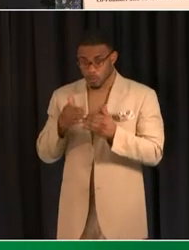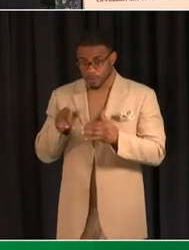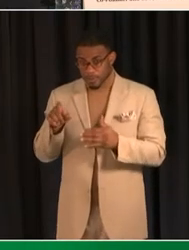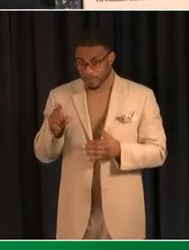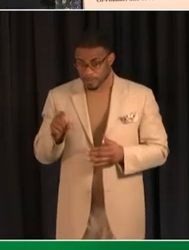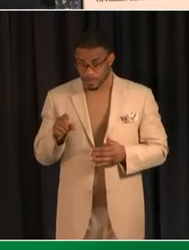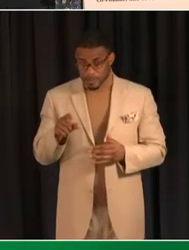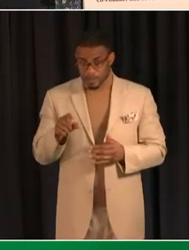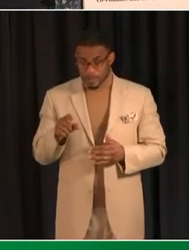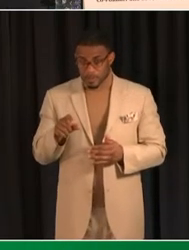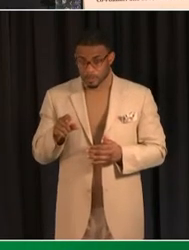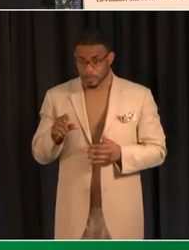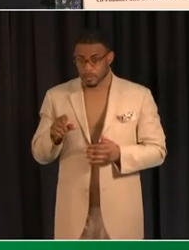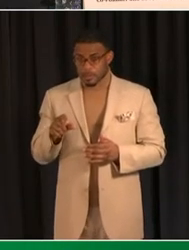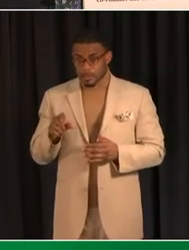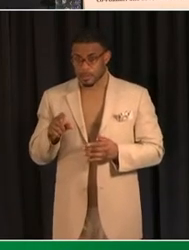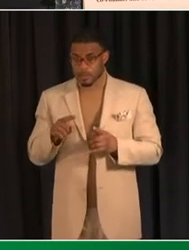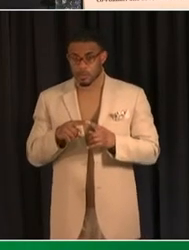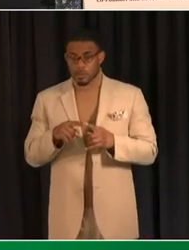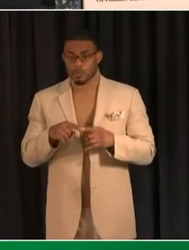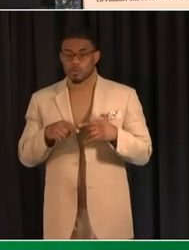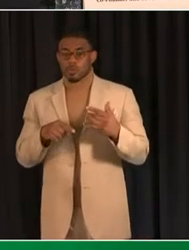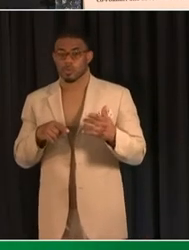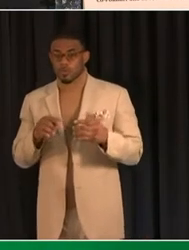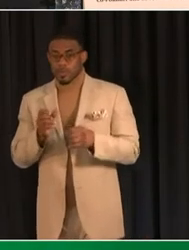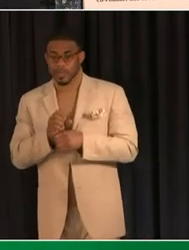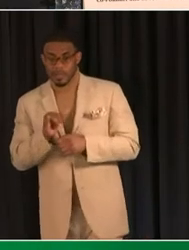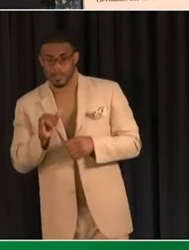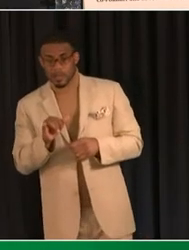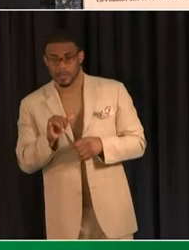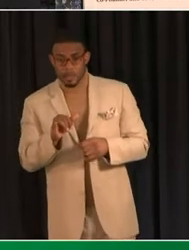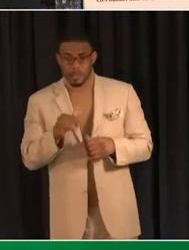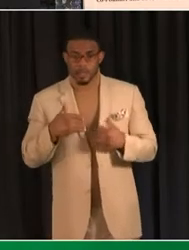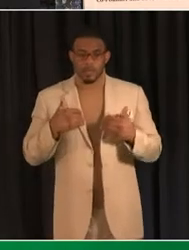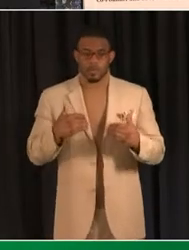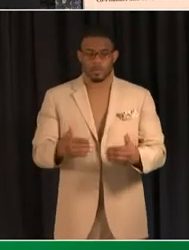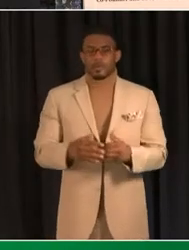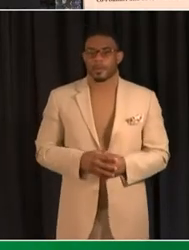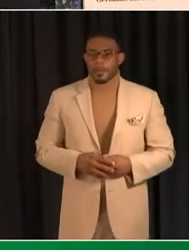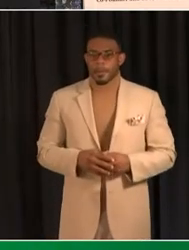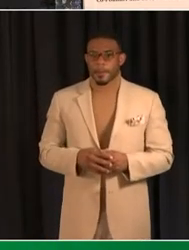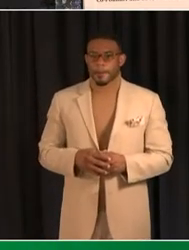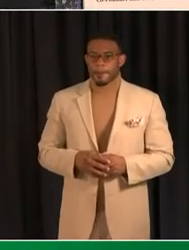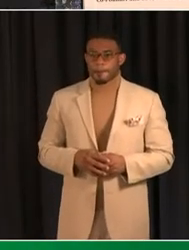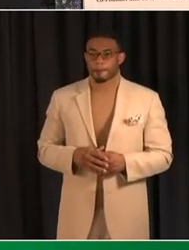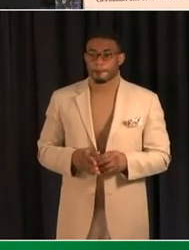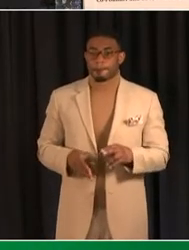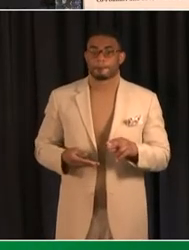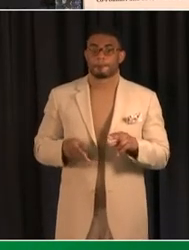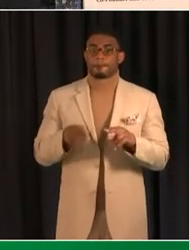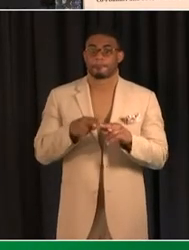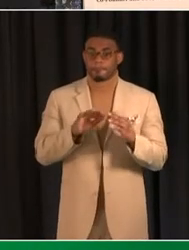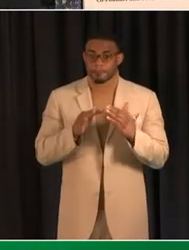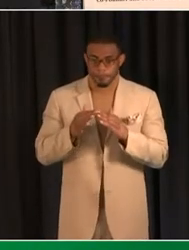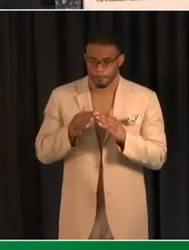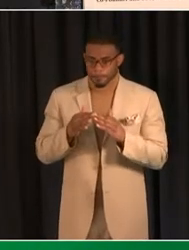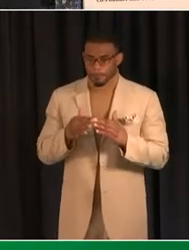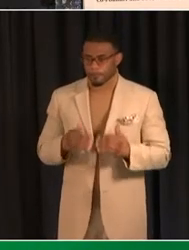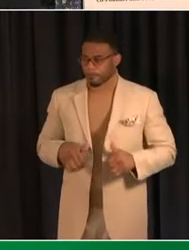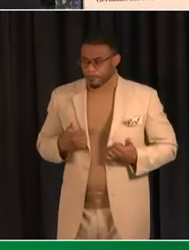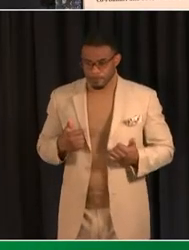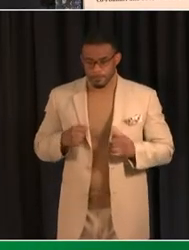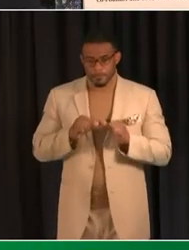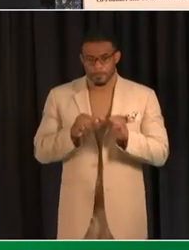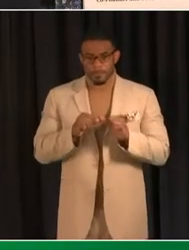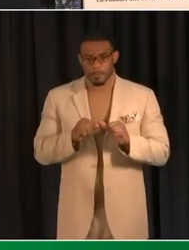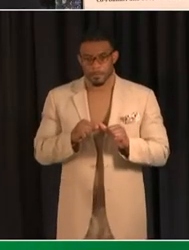create and do what they need to do in order to get that ball, move the ball forward. Increase city